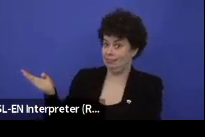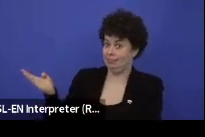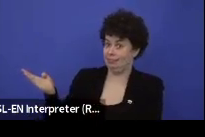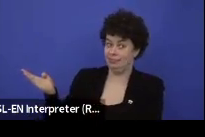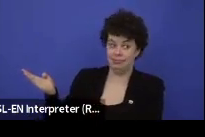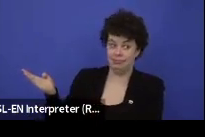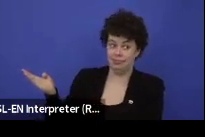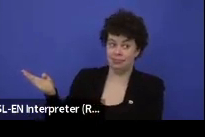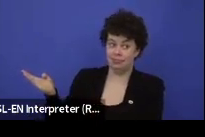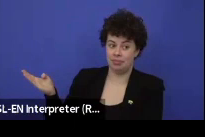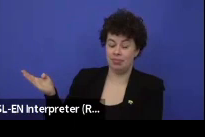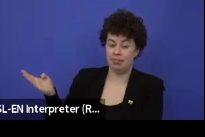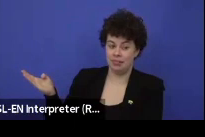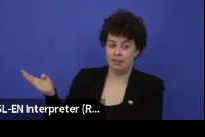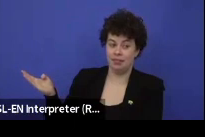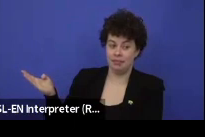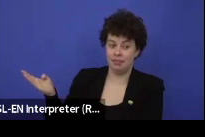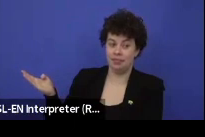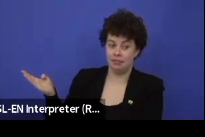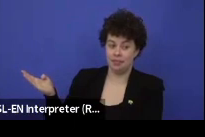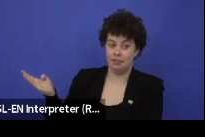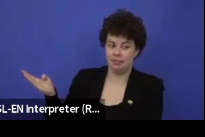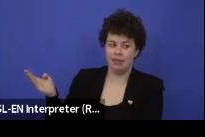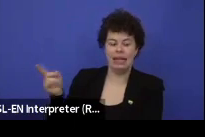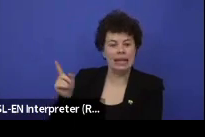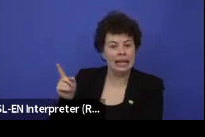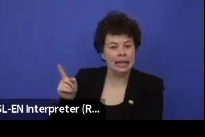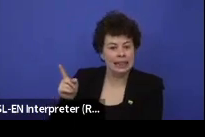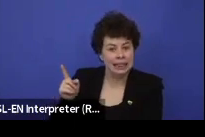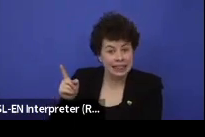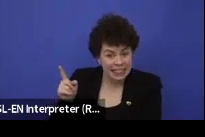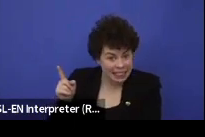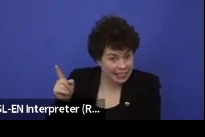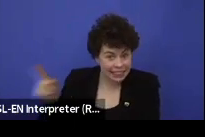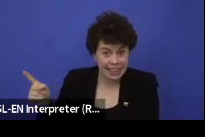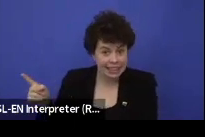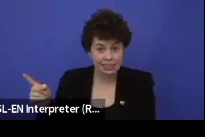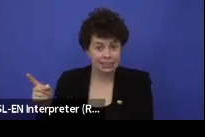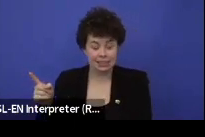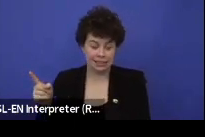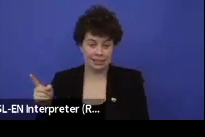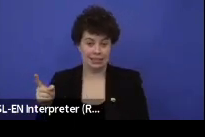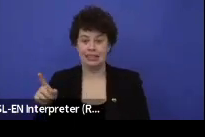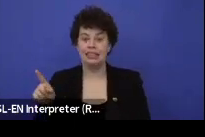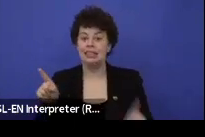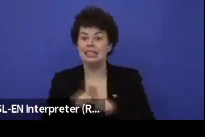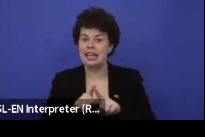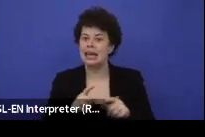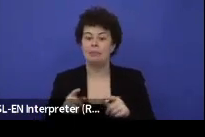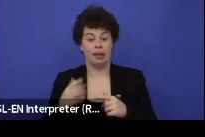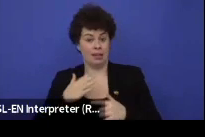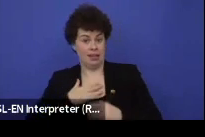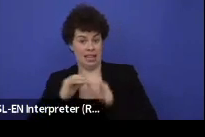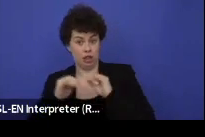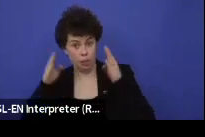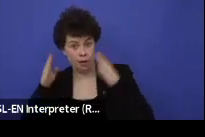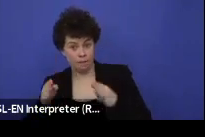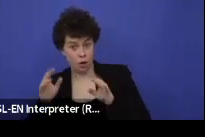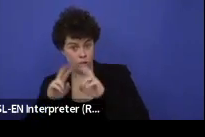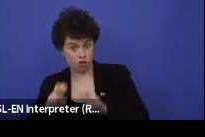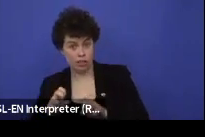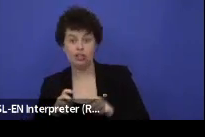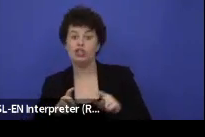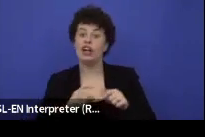that they correlate with the symptoms that are affecting the other people that took part in the other studies in their